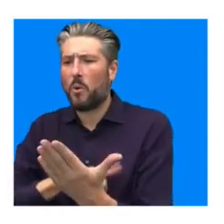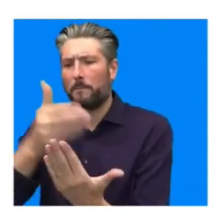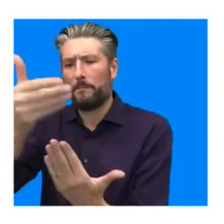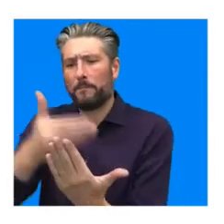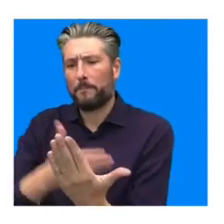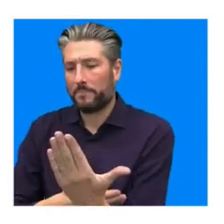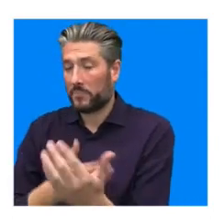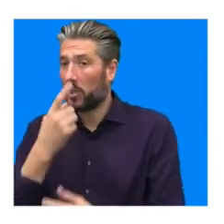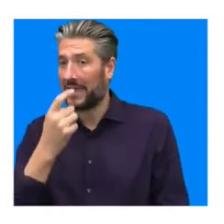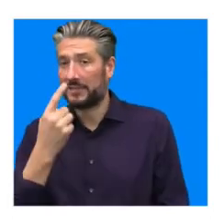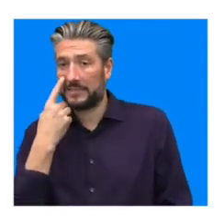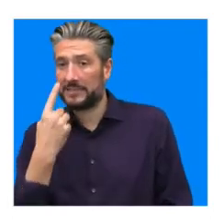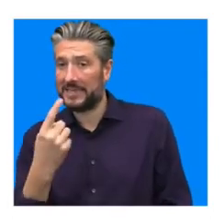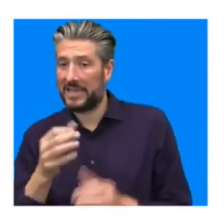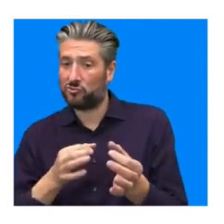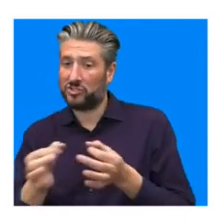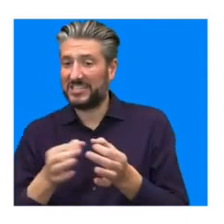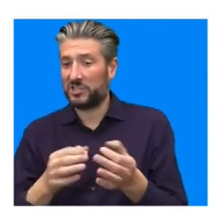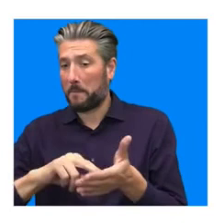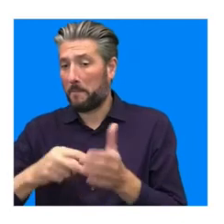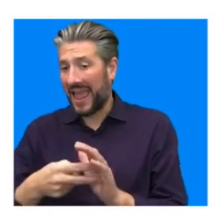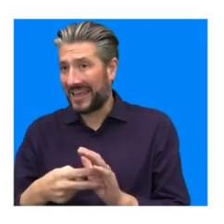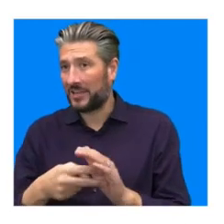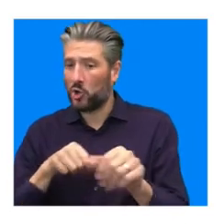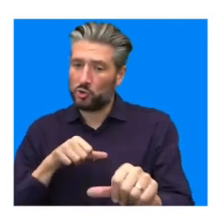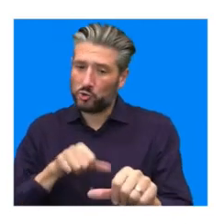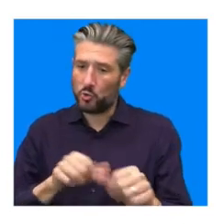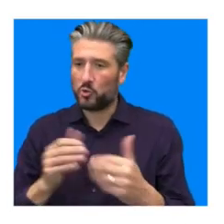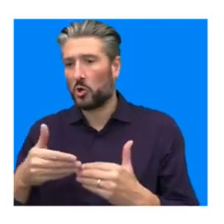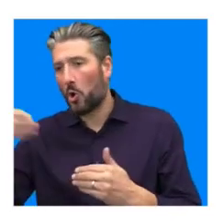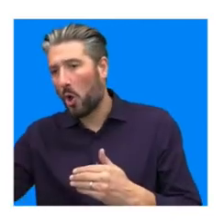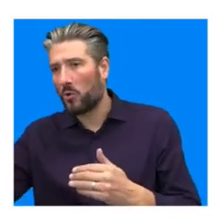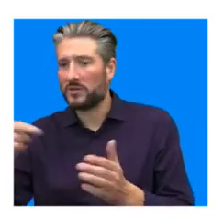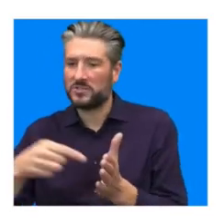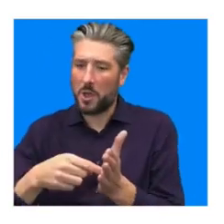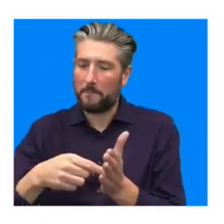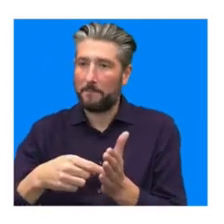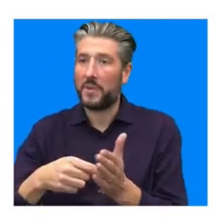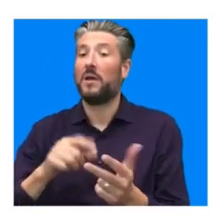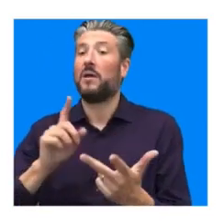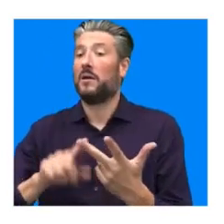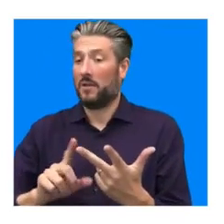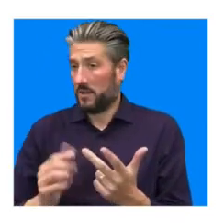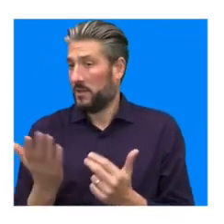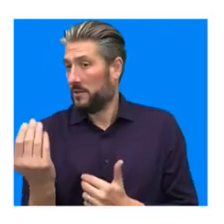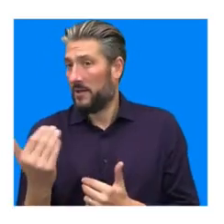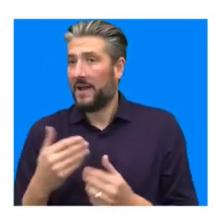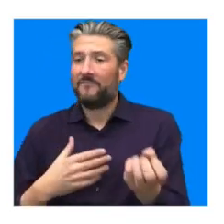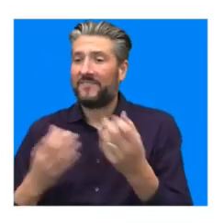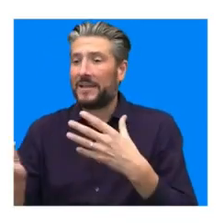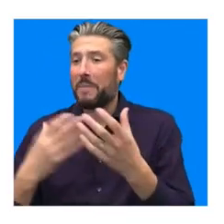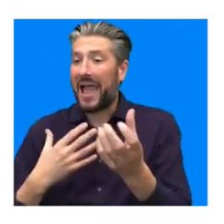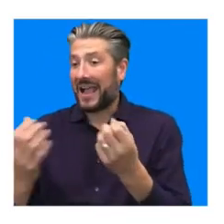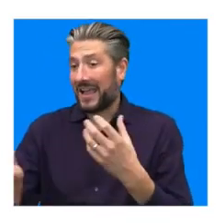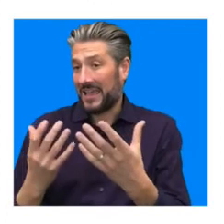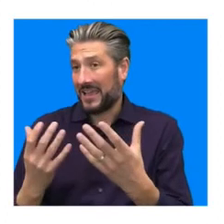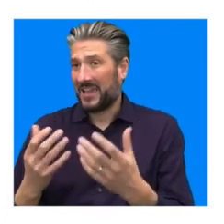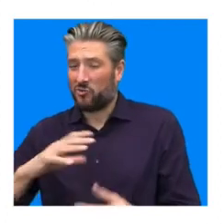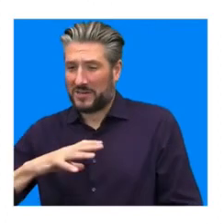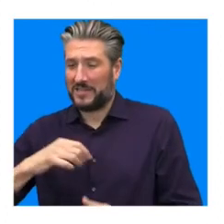plan for near term and long term, and then give us the feedback so we can hit the ground running in 2021, get